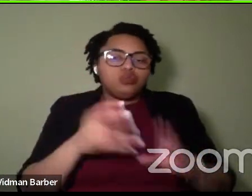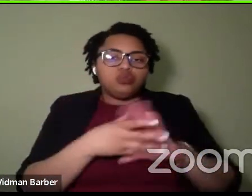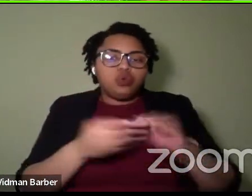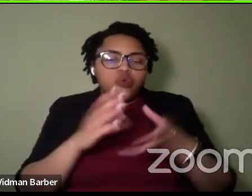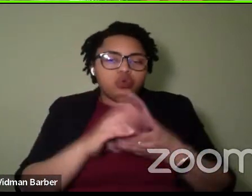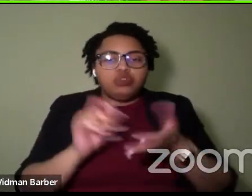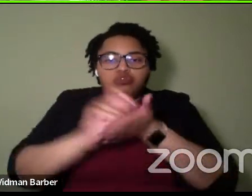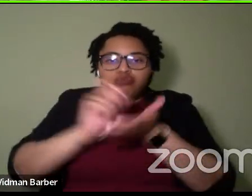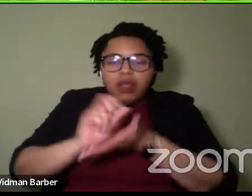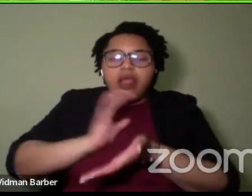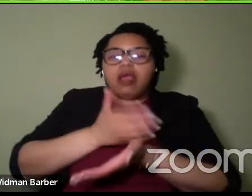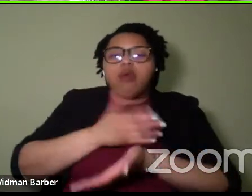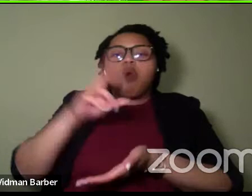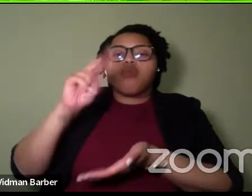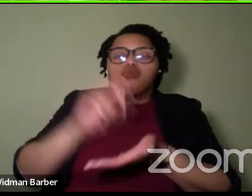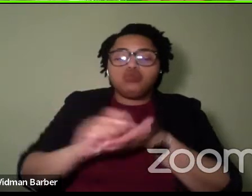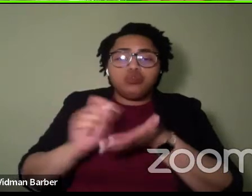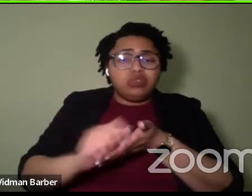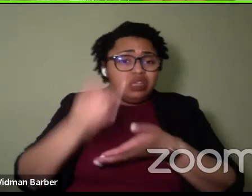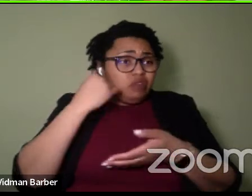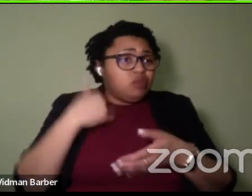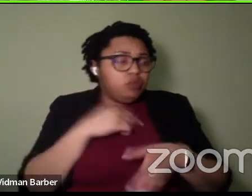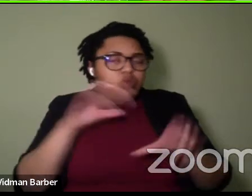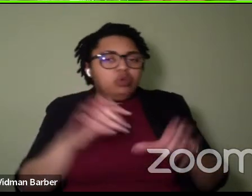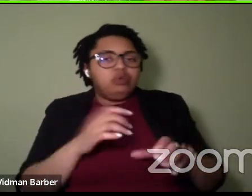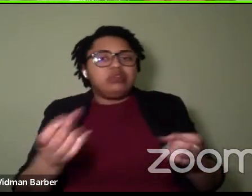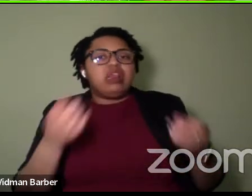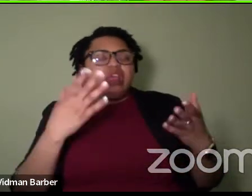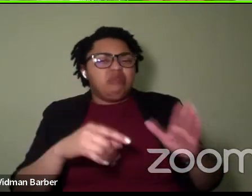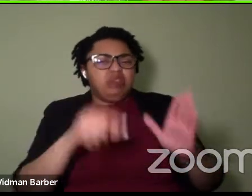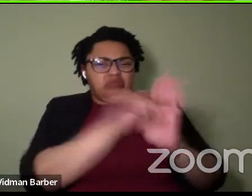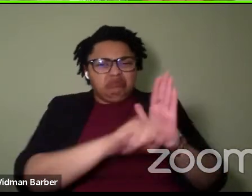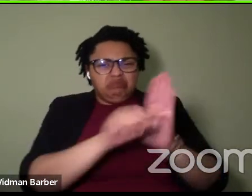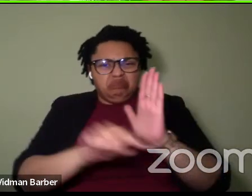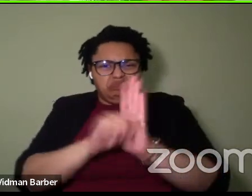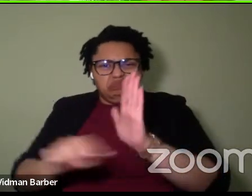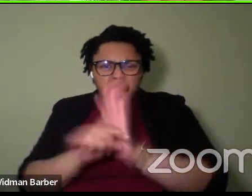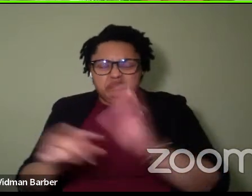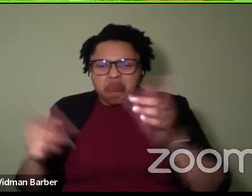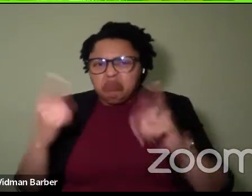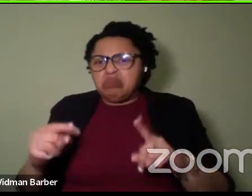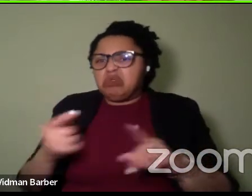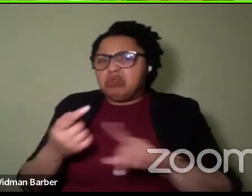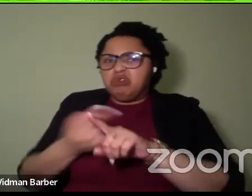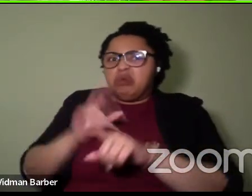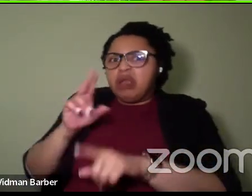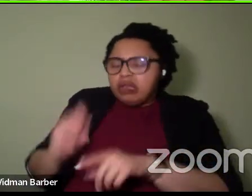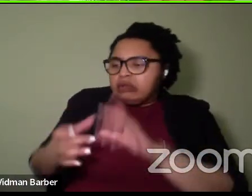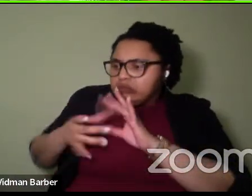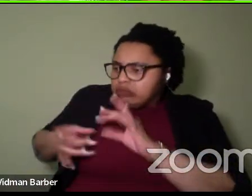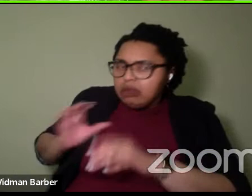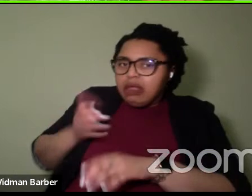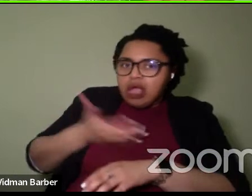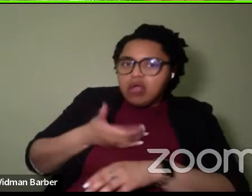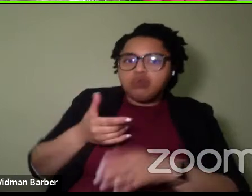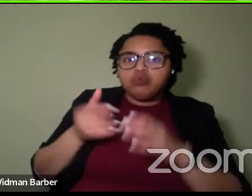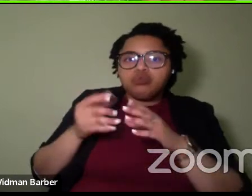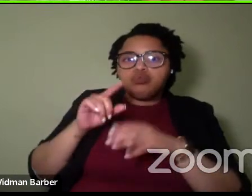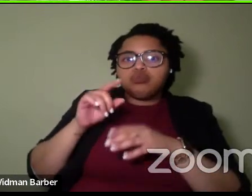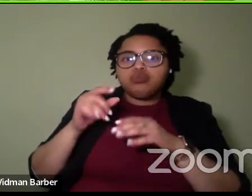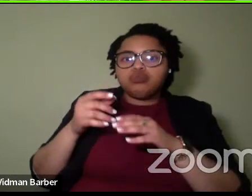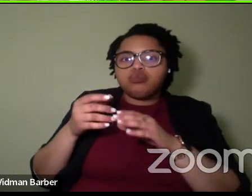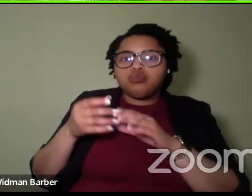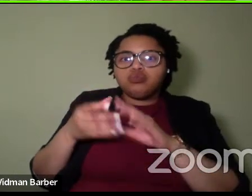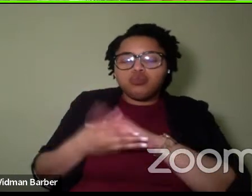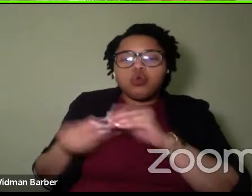we do, there's a lot of harsh criticism, right, that comes from us telling our stories because we're questioned on the validity of whether